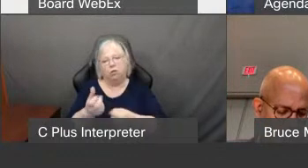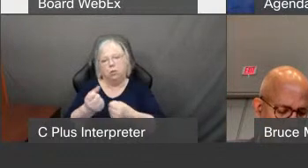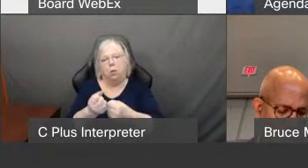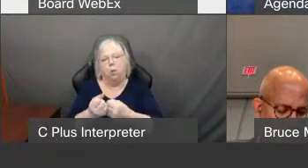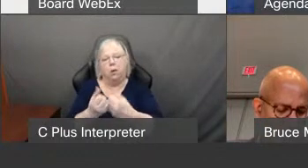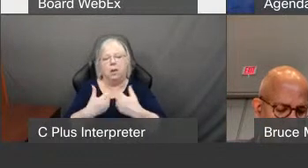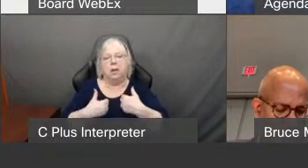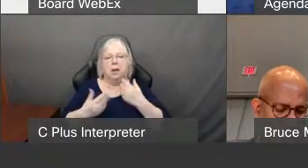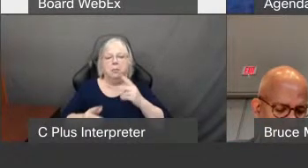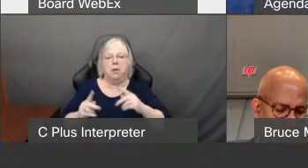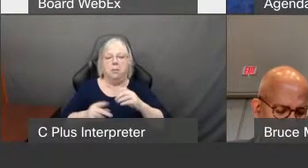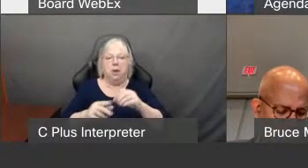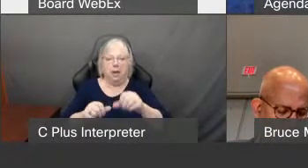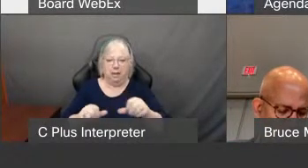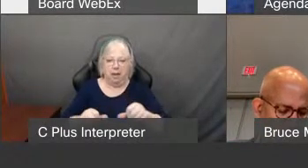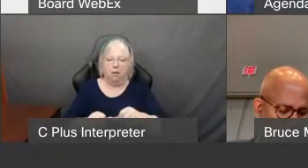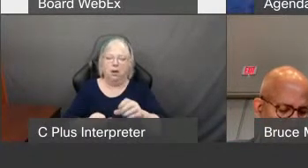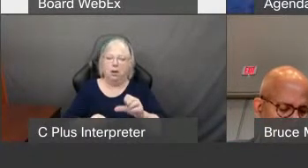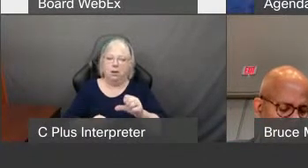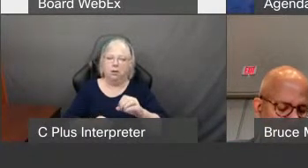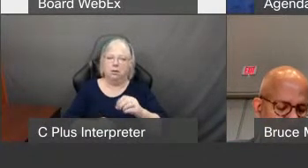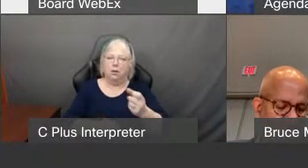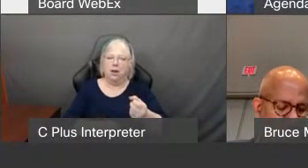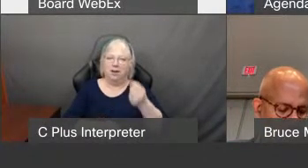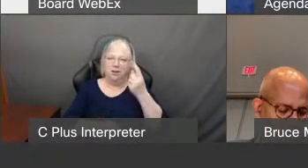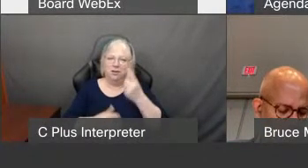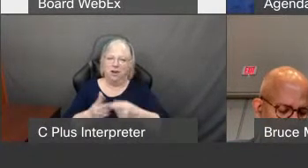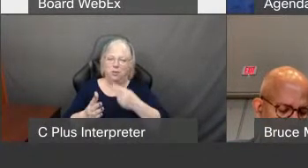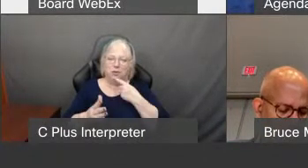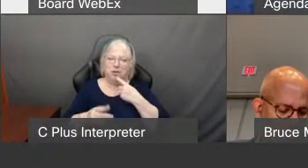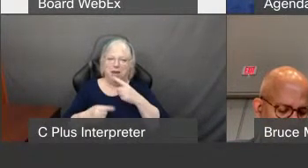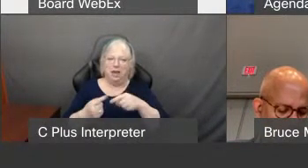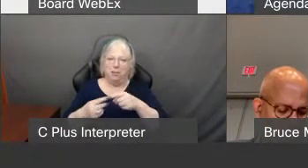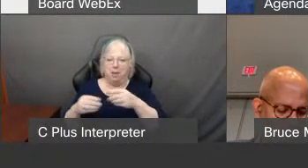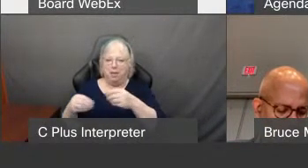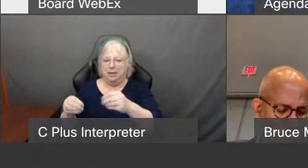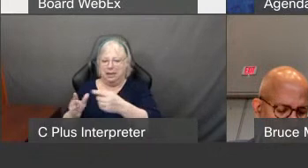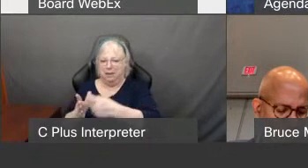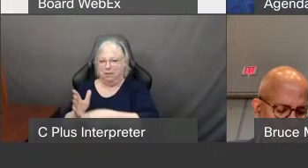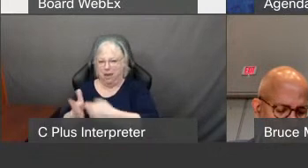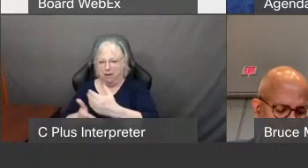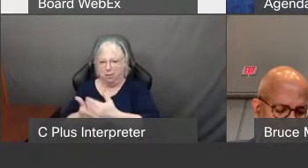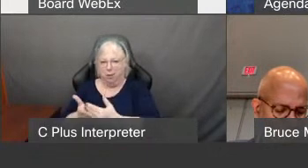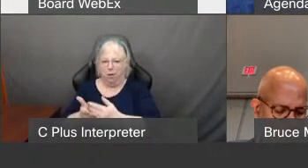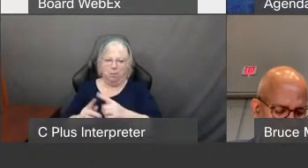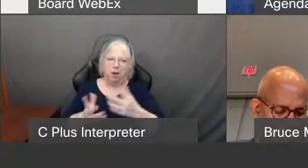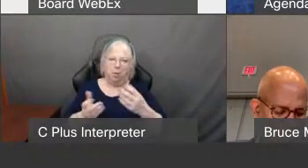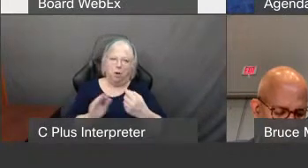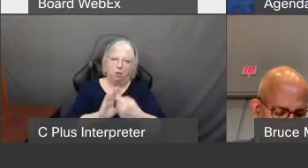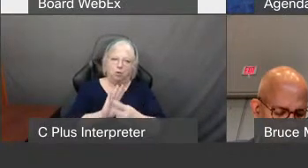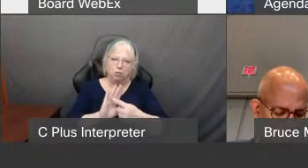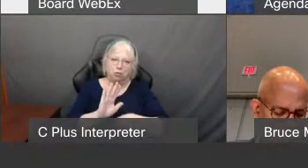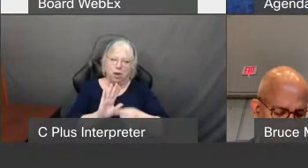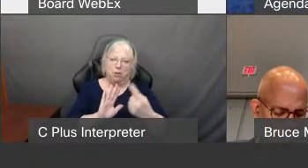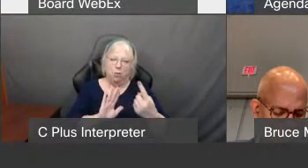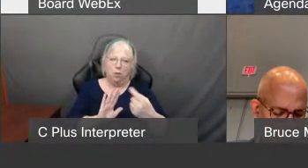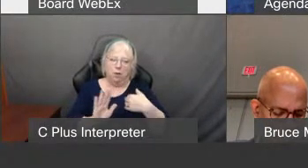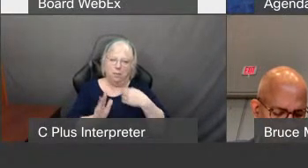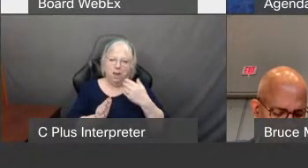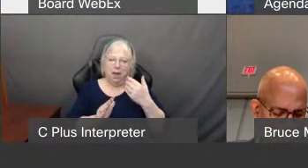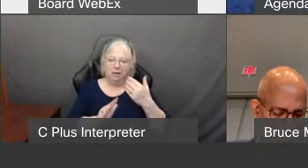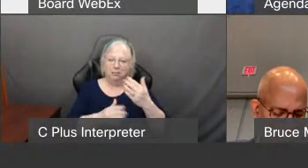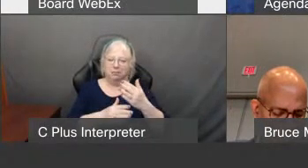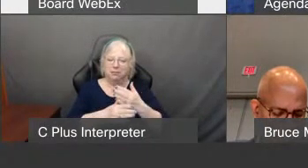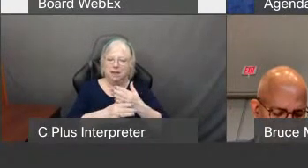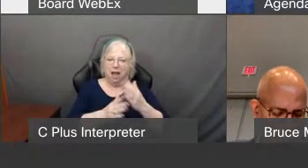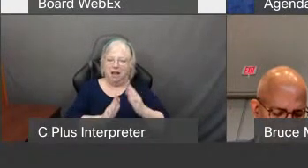areas. So I understand what you're saying about the sales tax part. Mayor, I just want to just correct one of my colleagues of my opinion about how